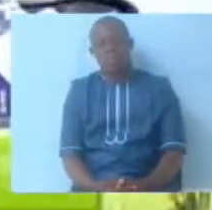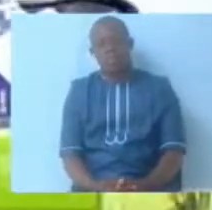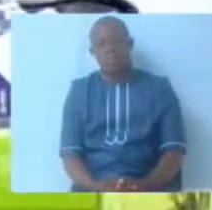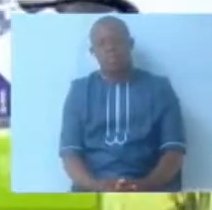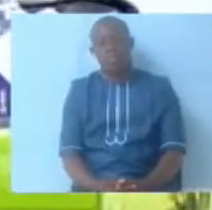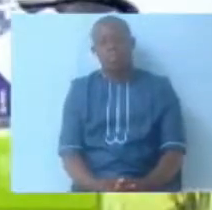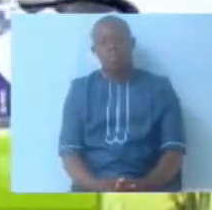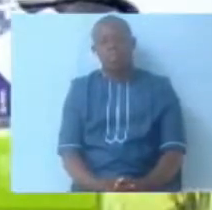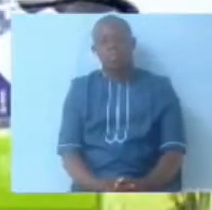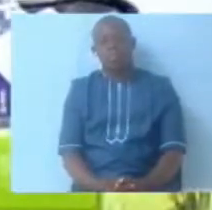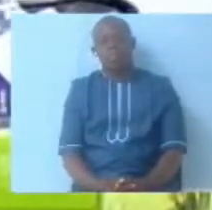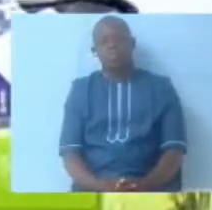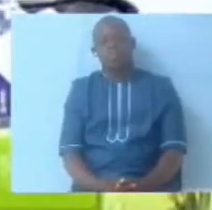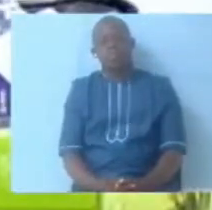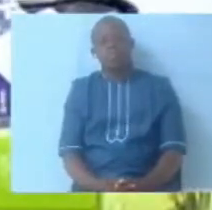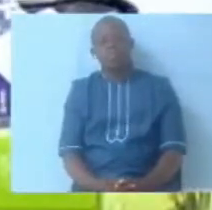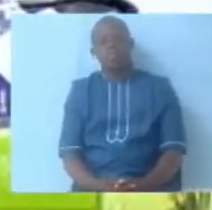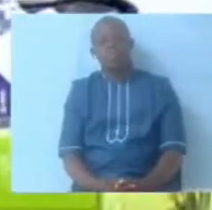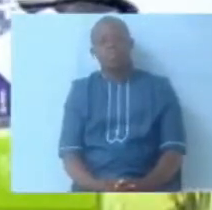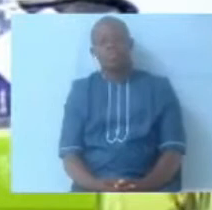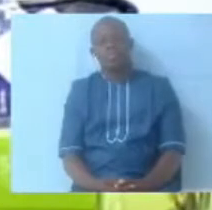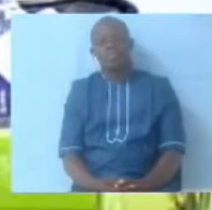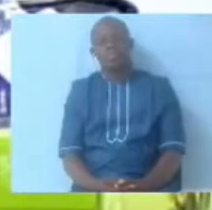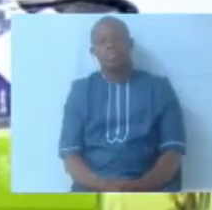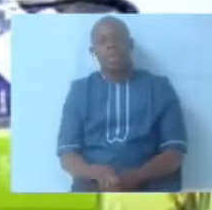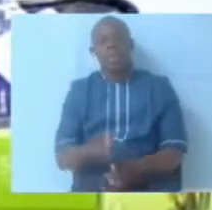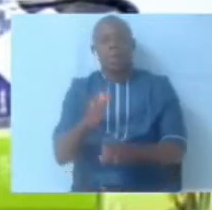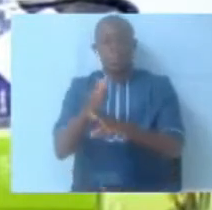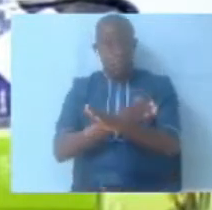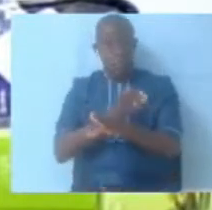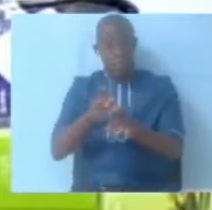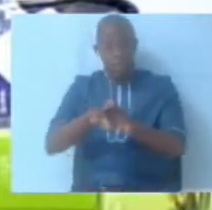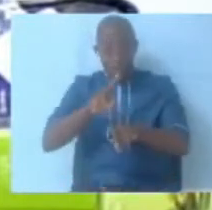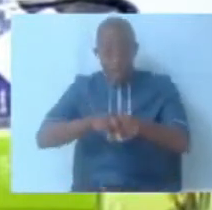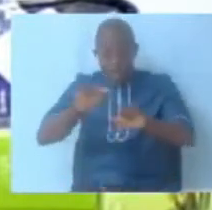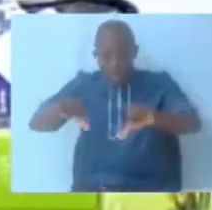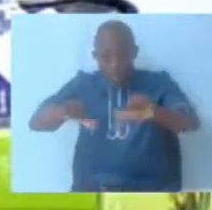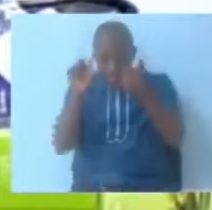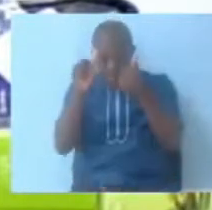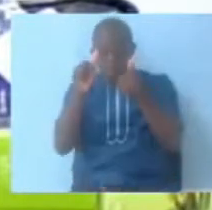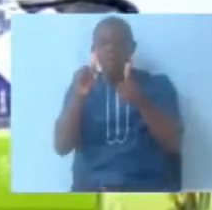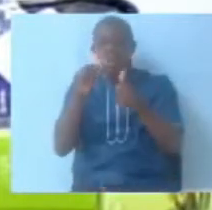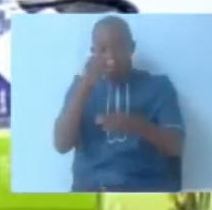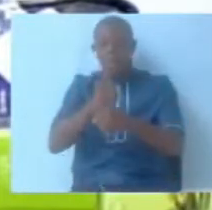The stage was set for imposition of dictatorship from the very beginning. Amunta otumo